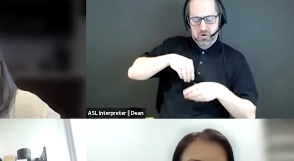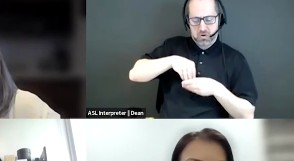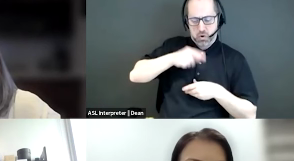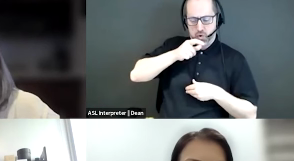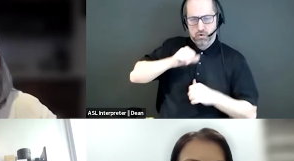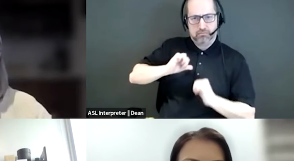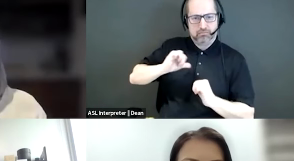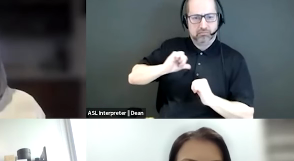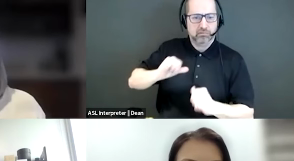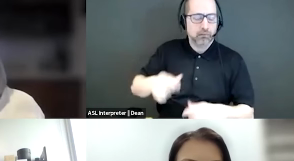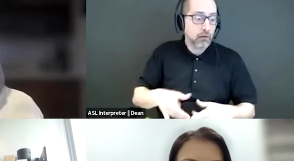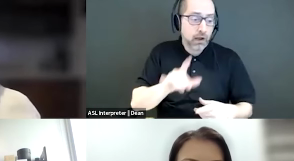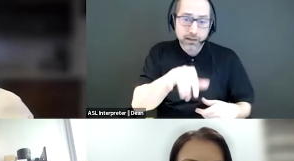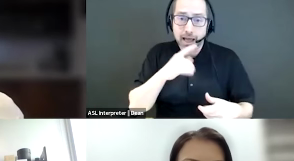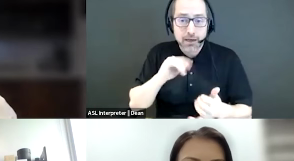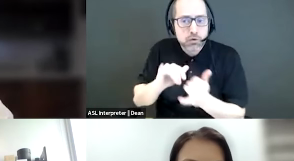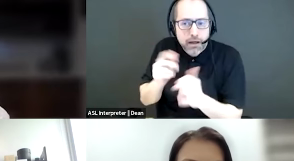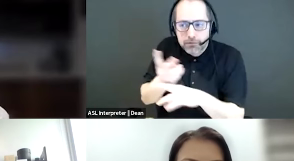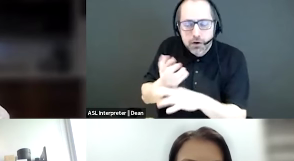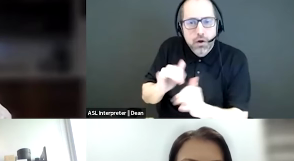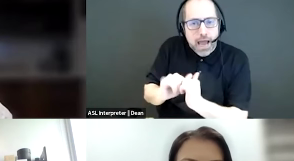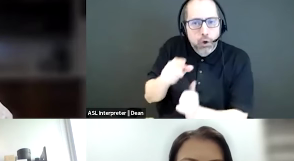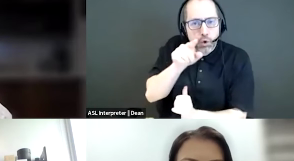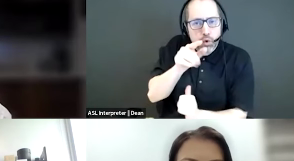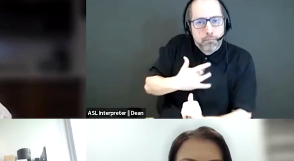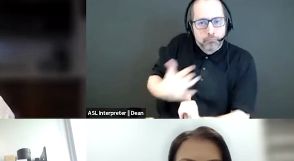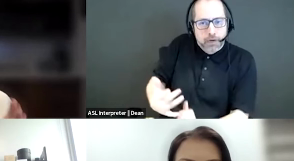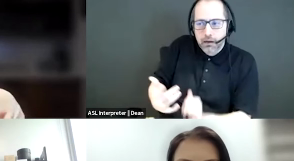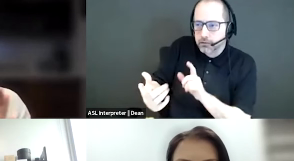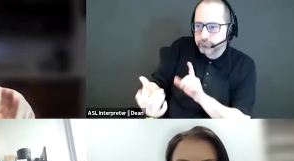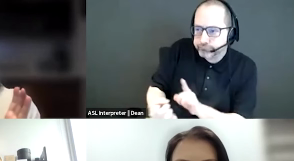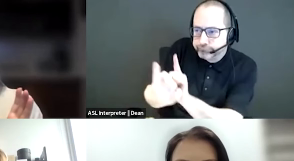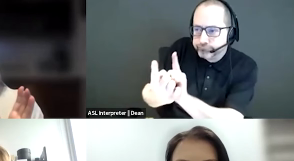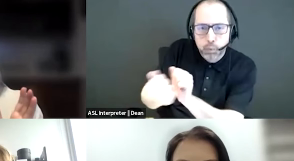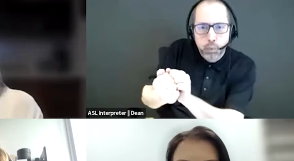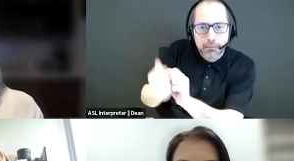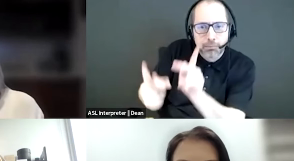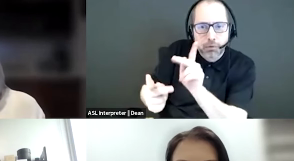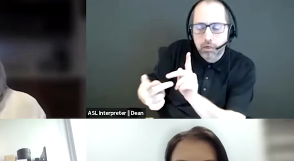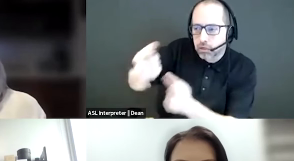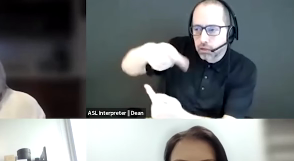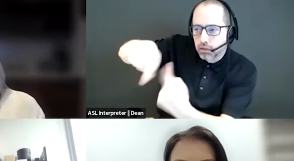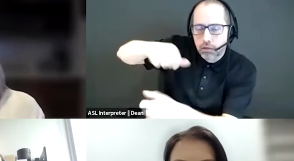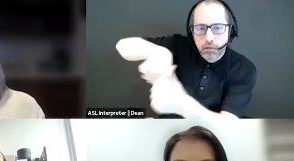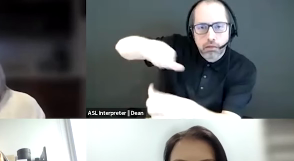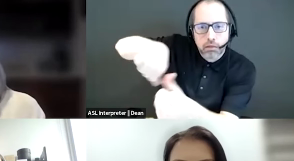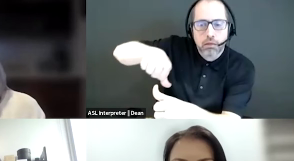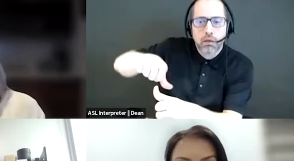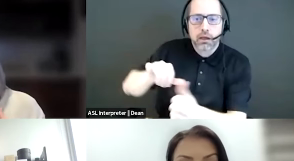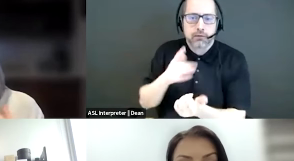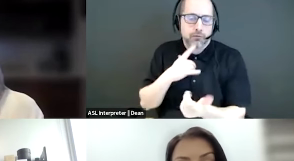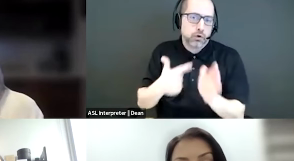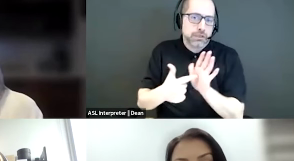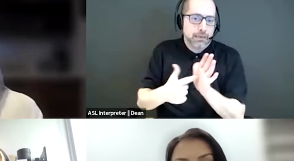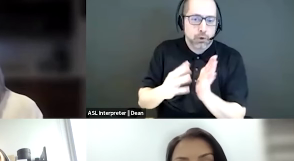with situations and with other people. So increasingly, a lot of these tests have an element where you learn about how you